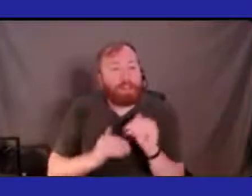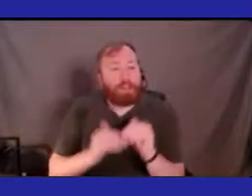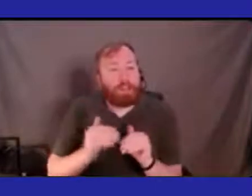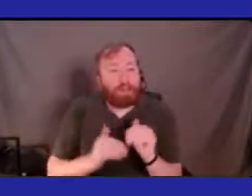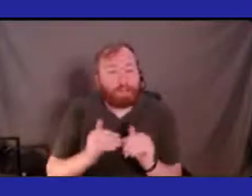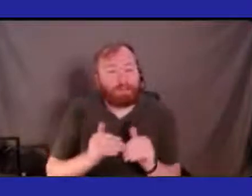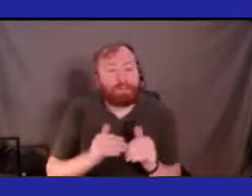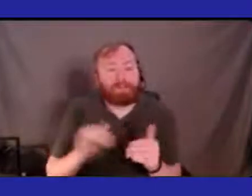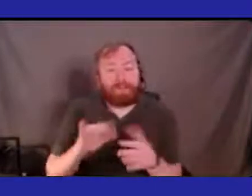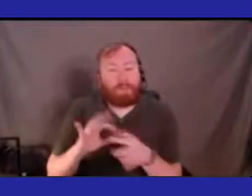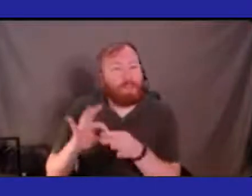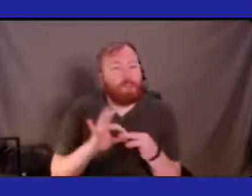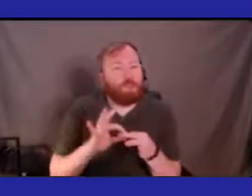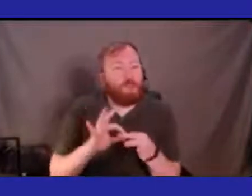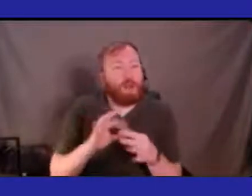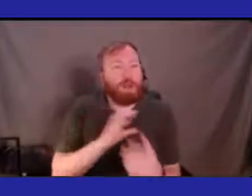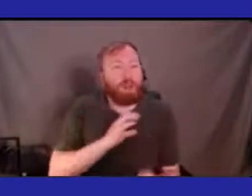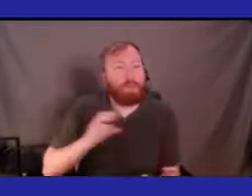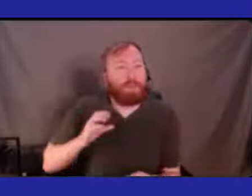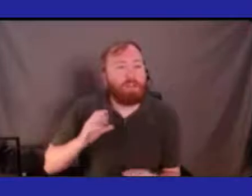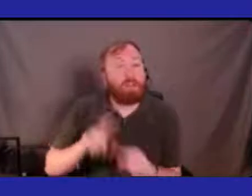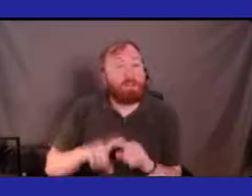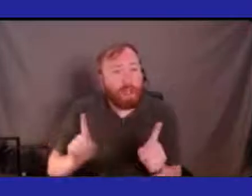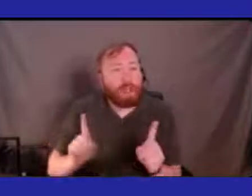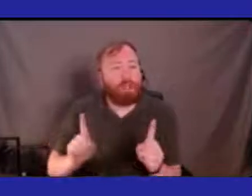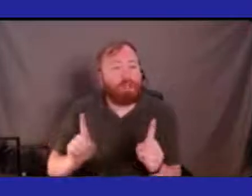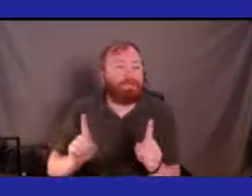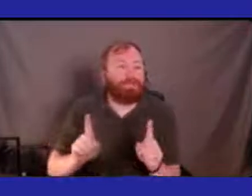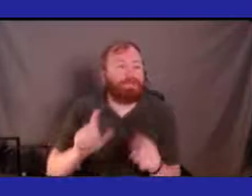clinics, it's called Article 28.